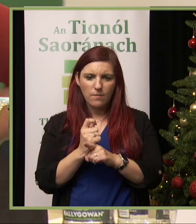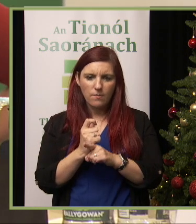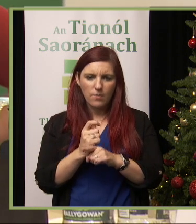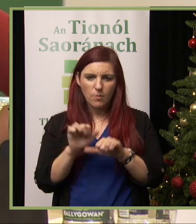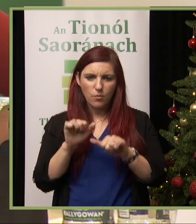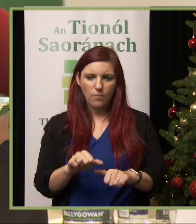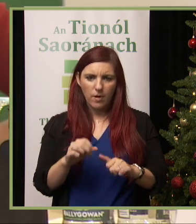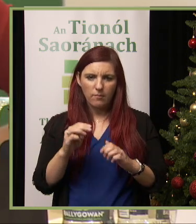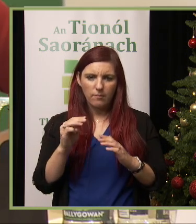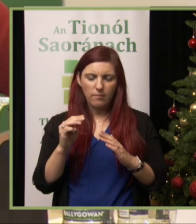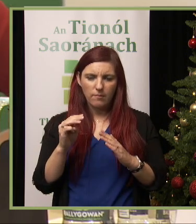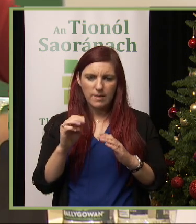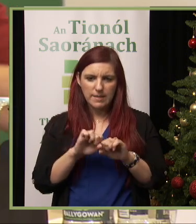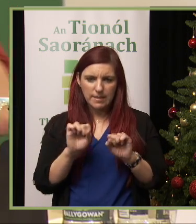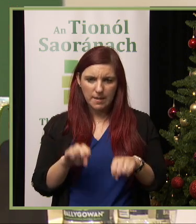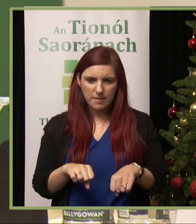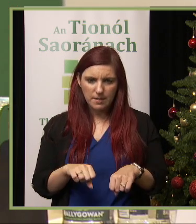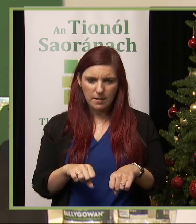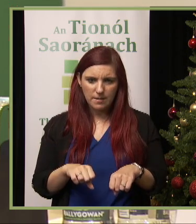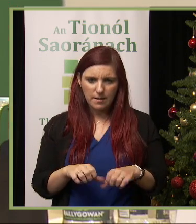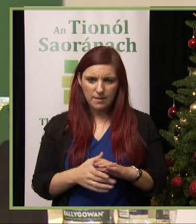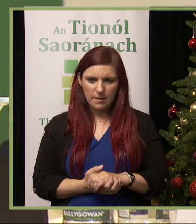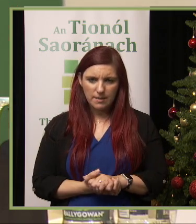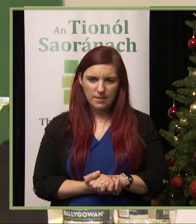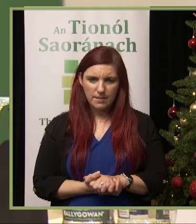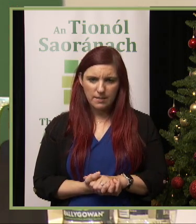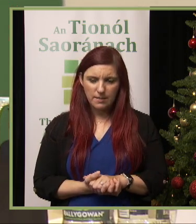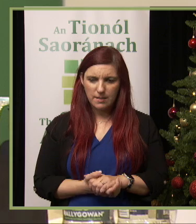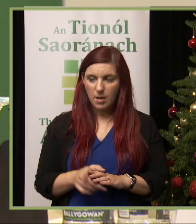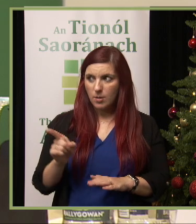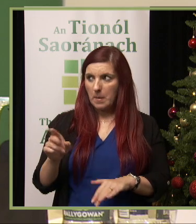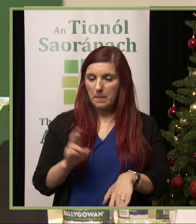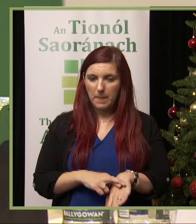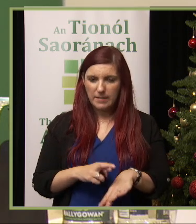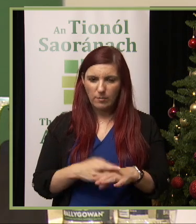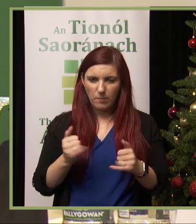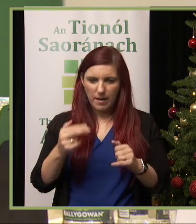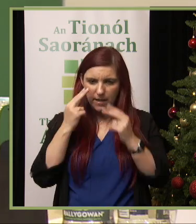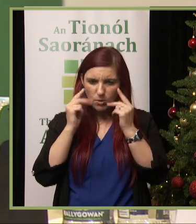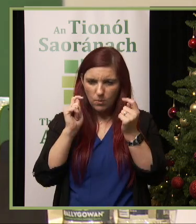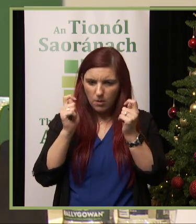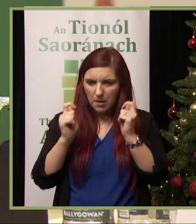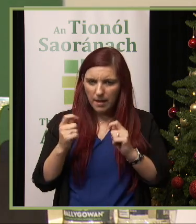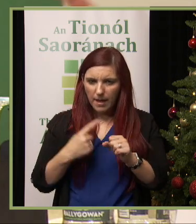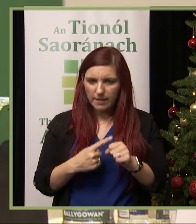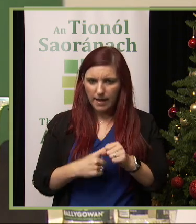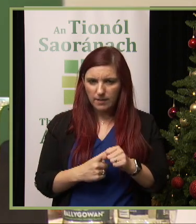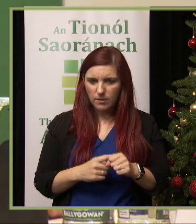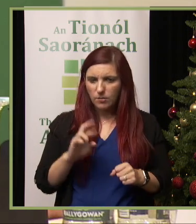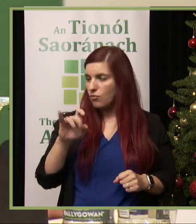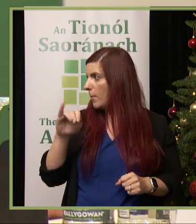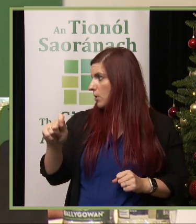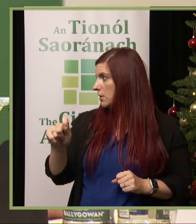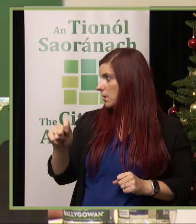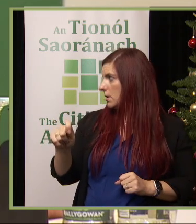as well as their containers. Okay, this is better. We may need to just comment on it again. Robert, is this...